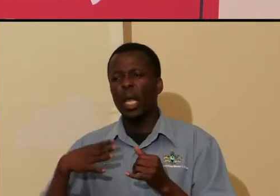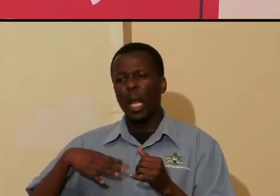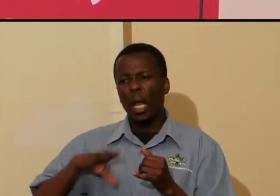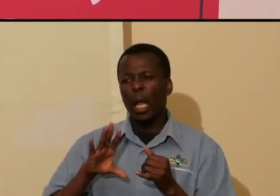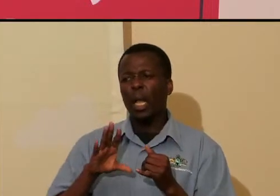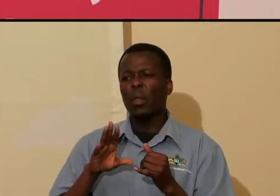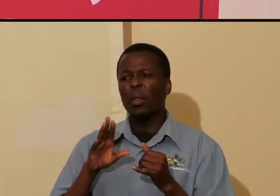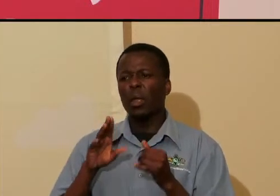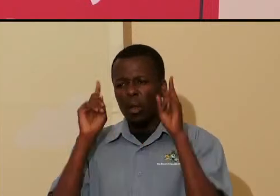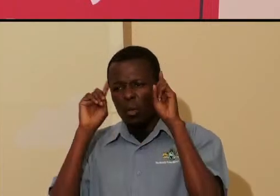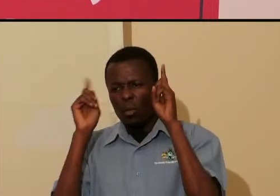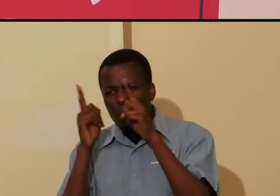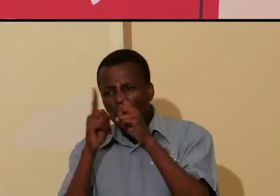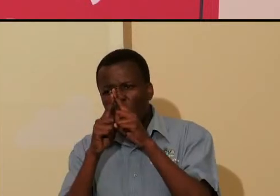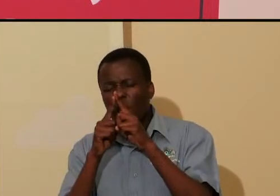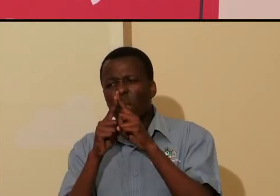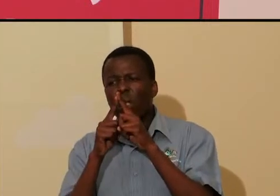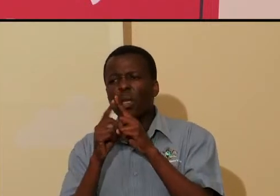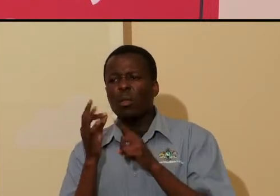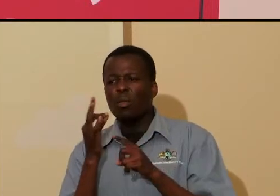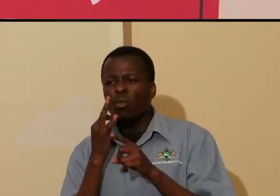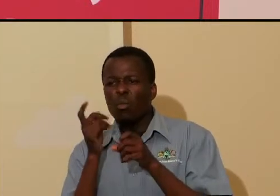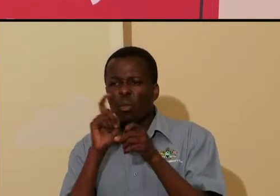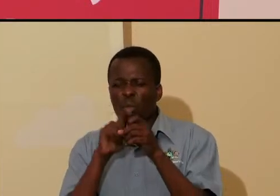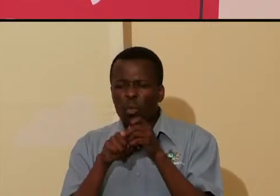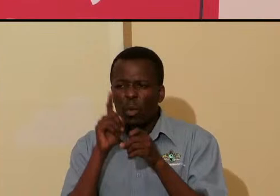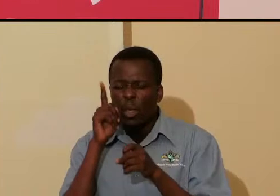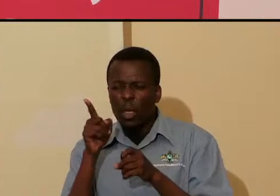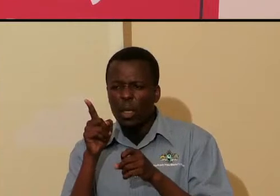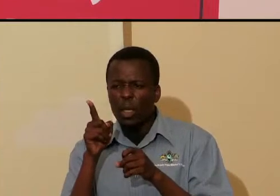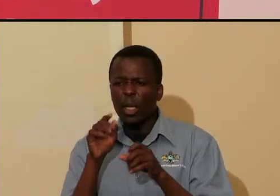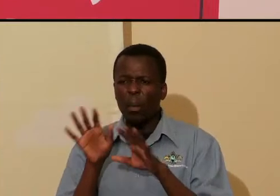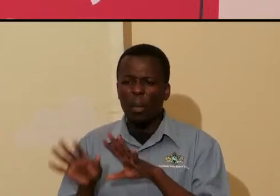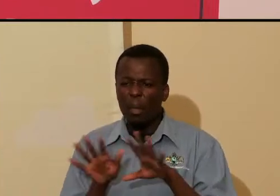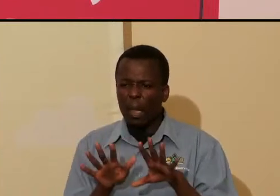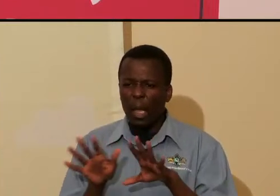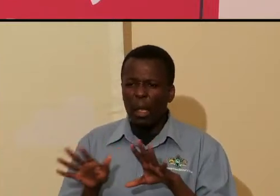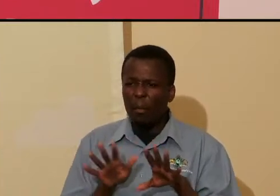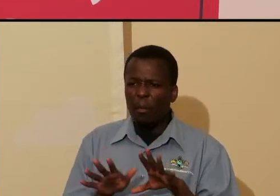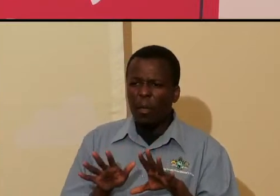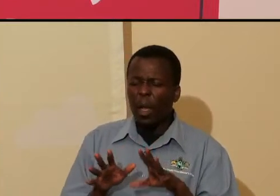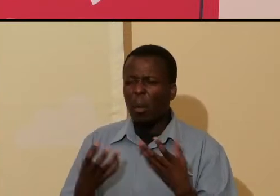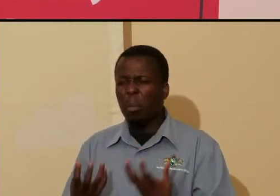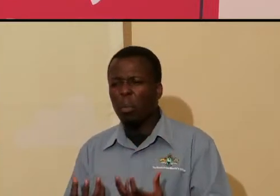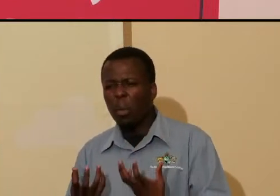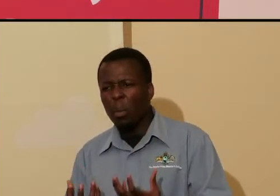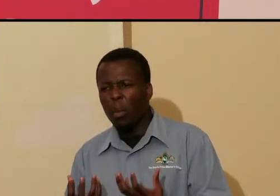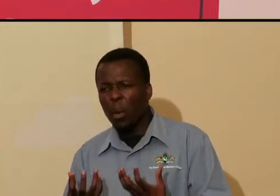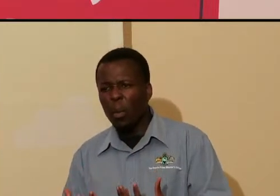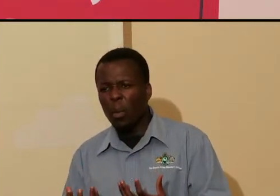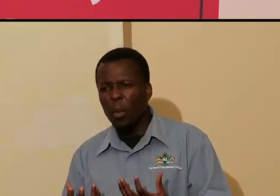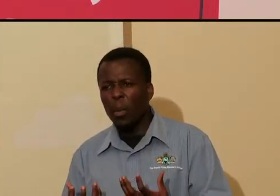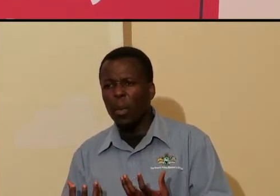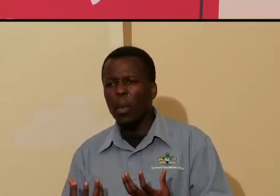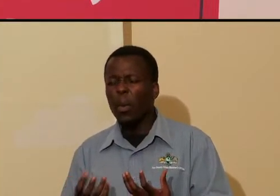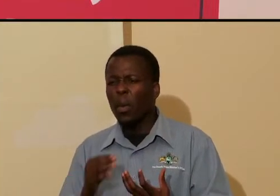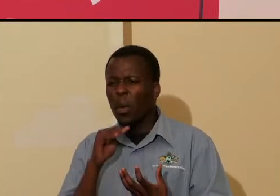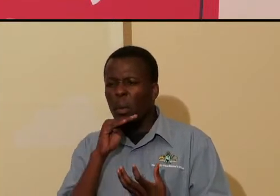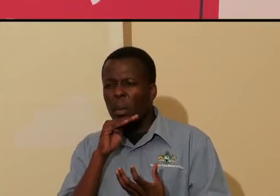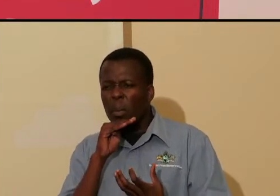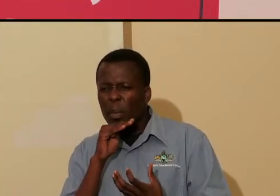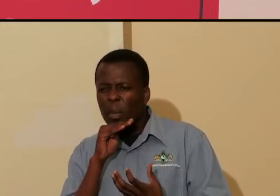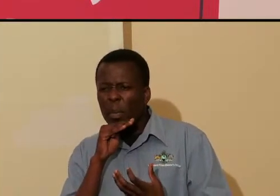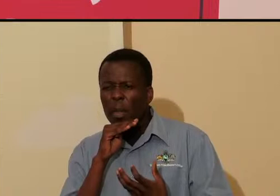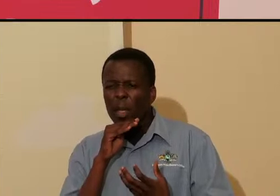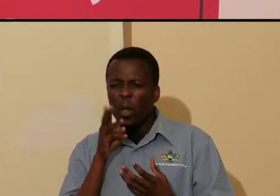poverty, and all of those issues such as intergenerational sex, lack of youth-friendly services,